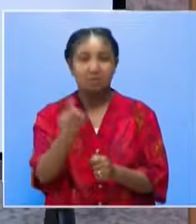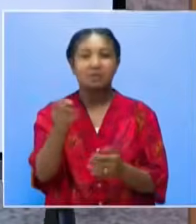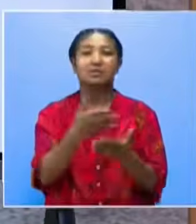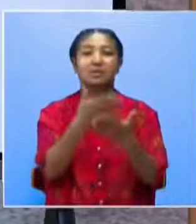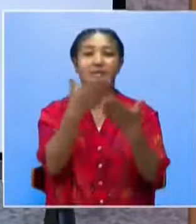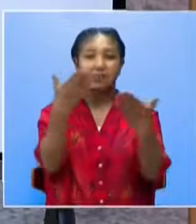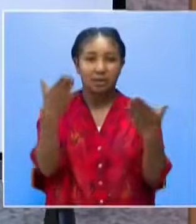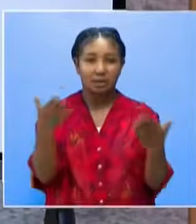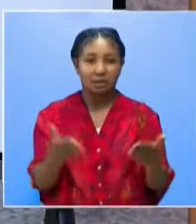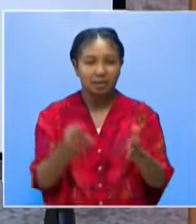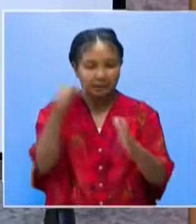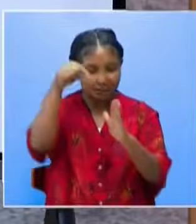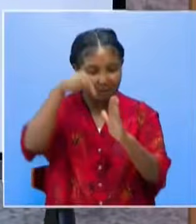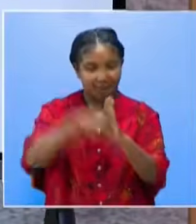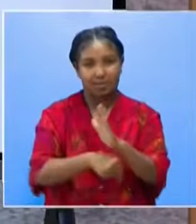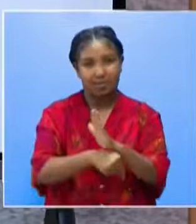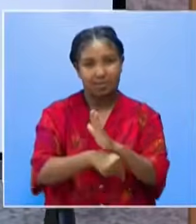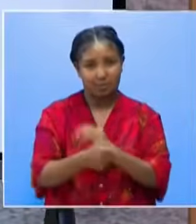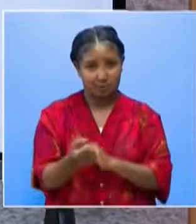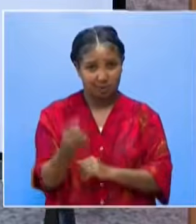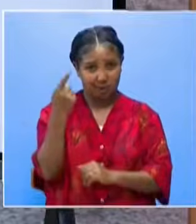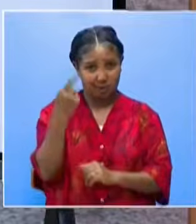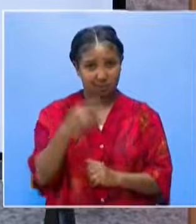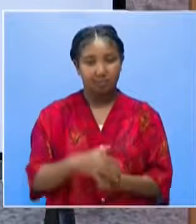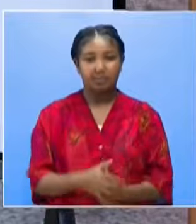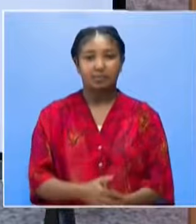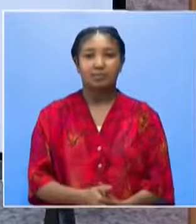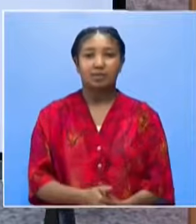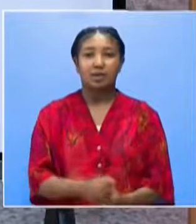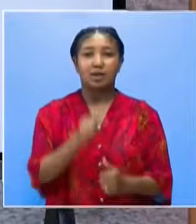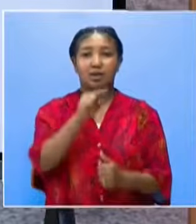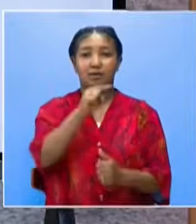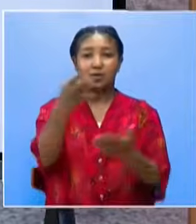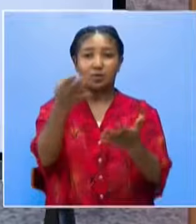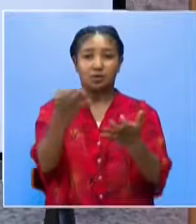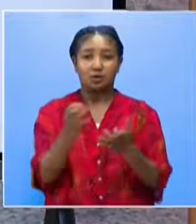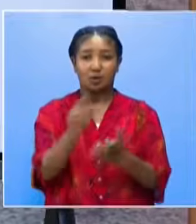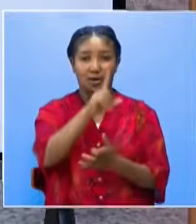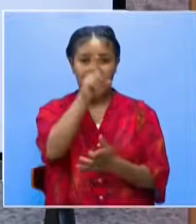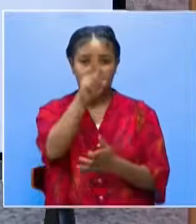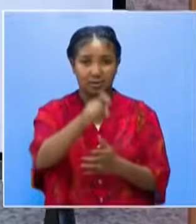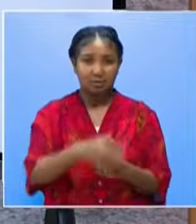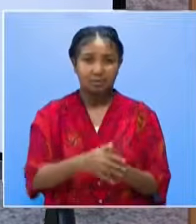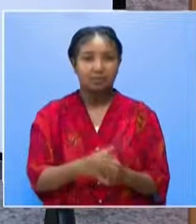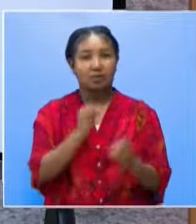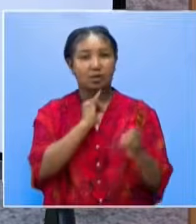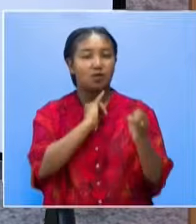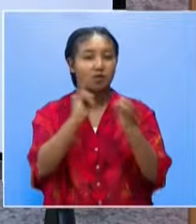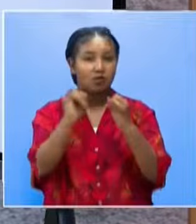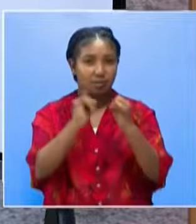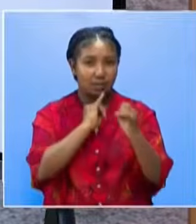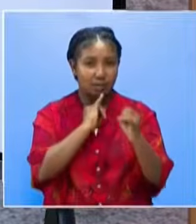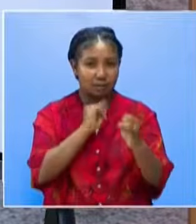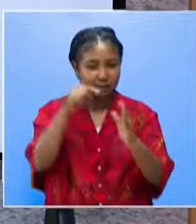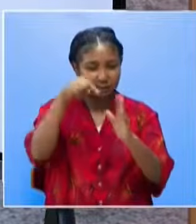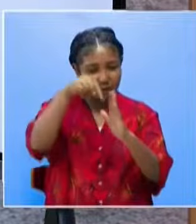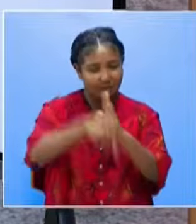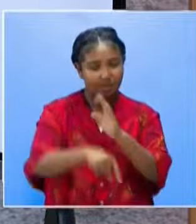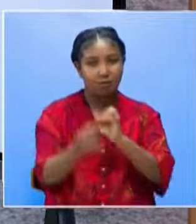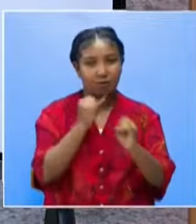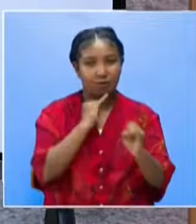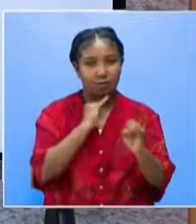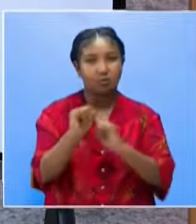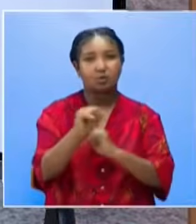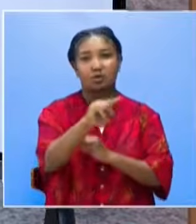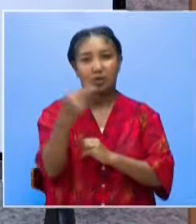something in deeply. Okay? If you want to ask information, the deep information,